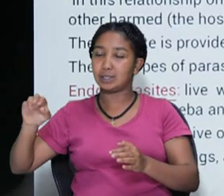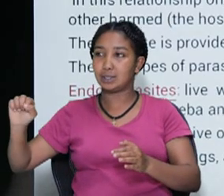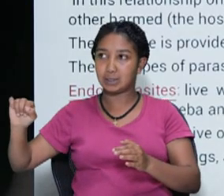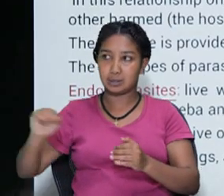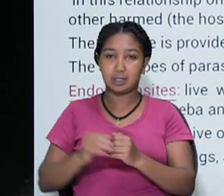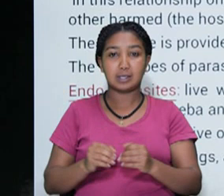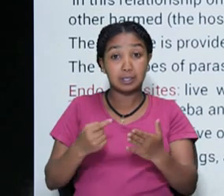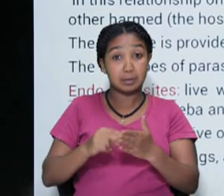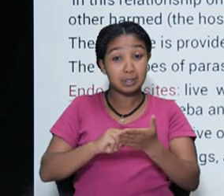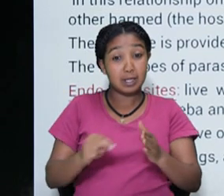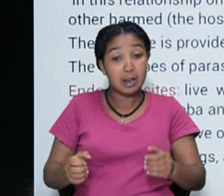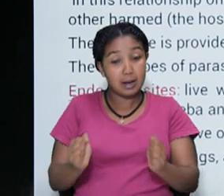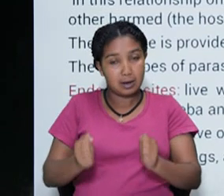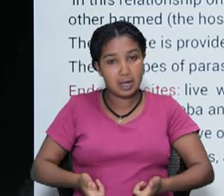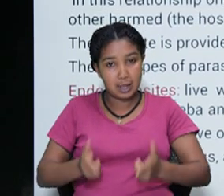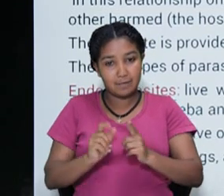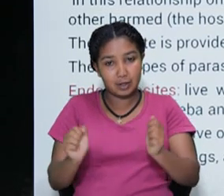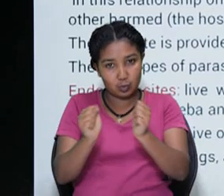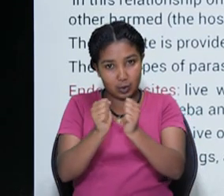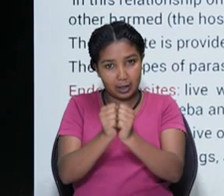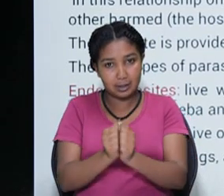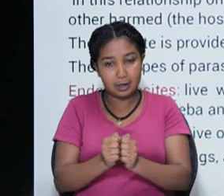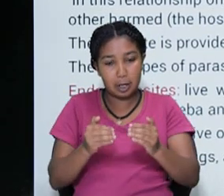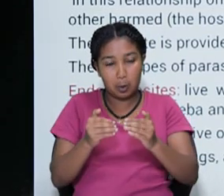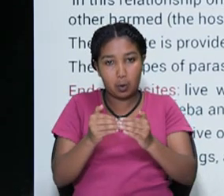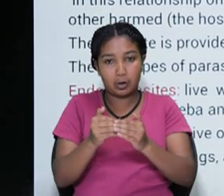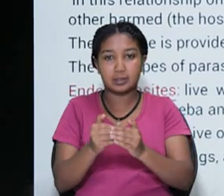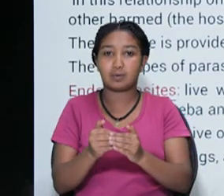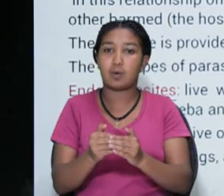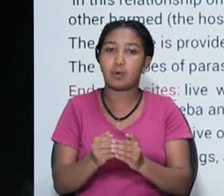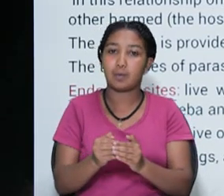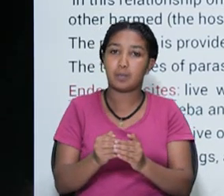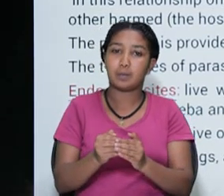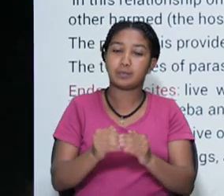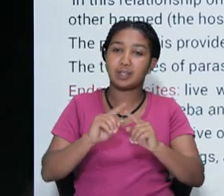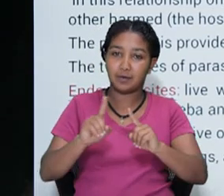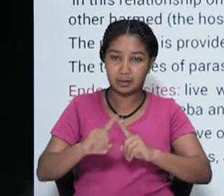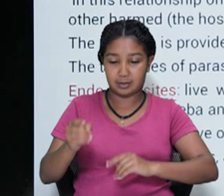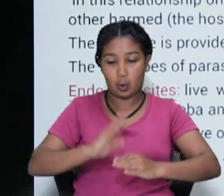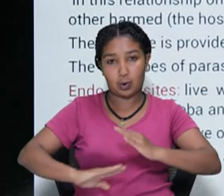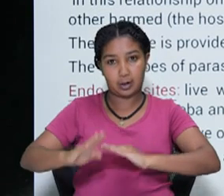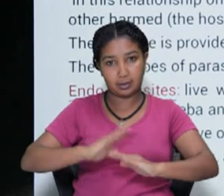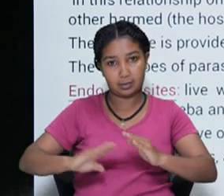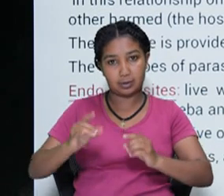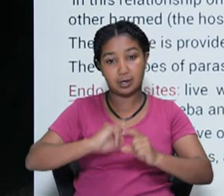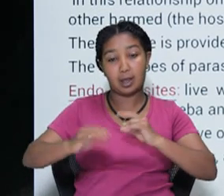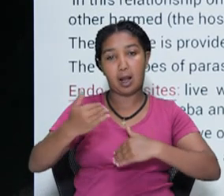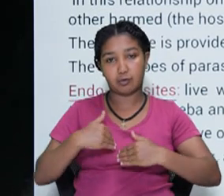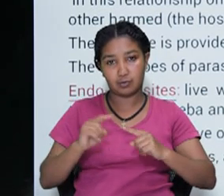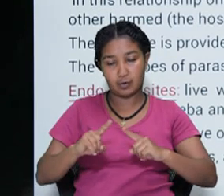living together in a close association of two organisms of different species.